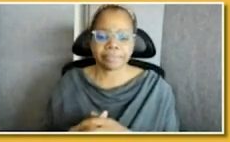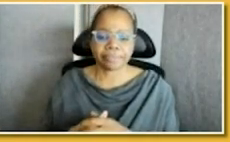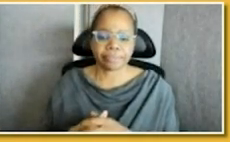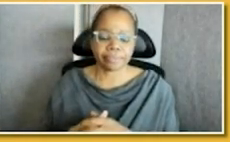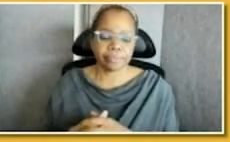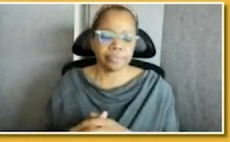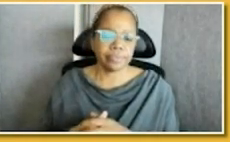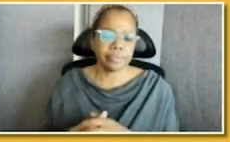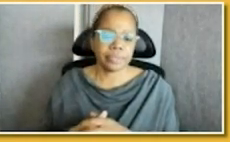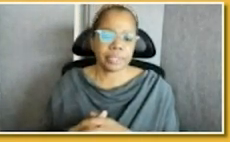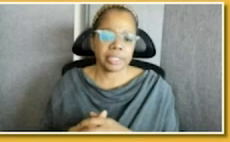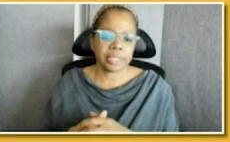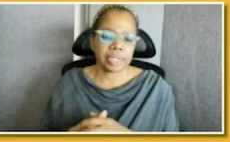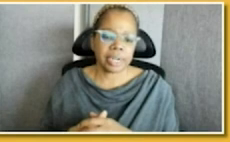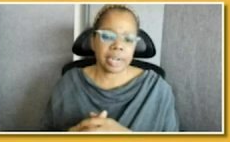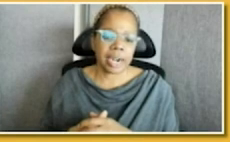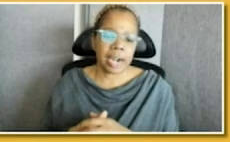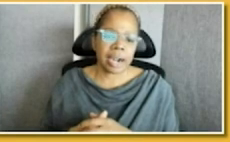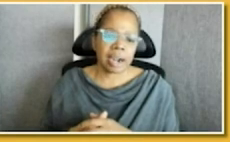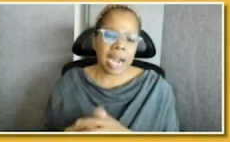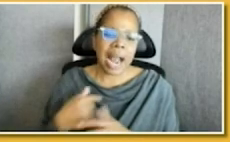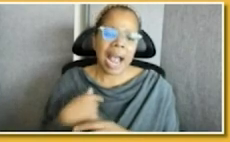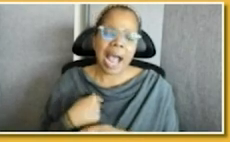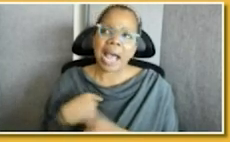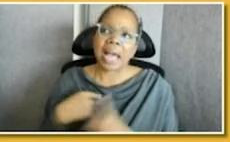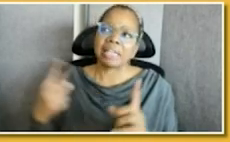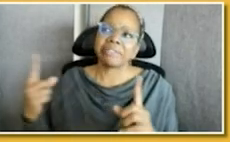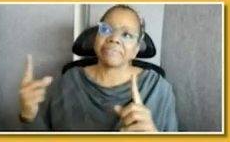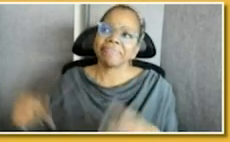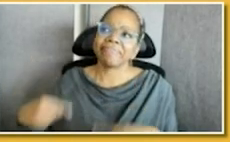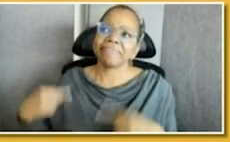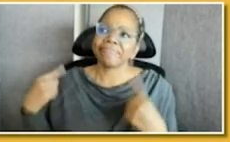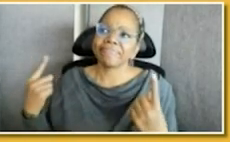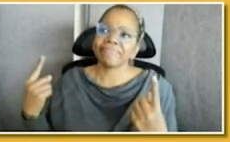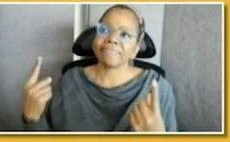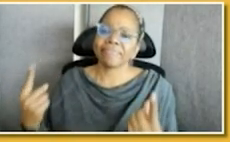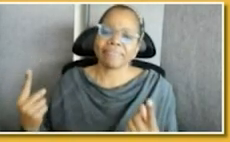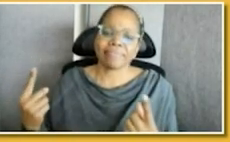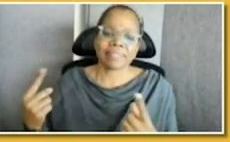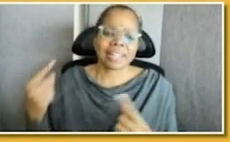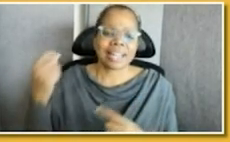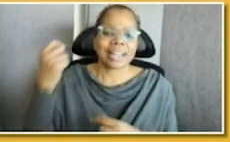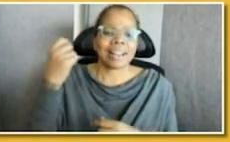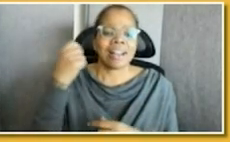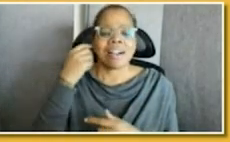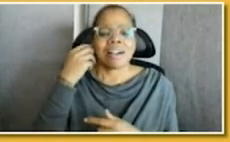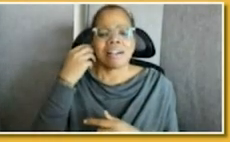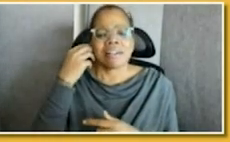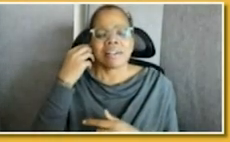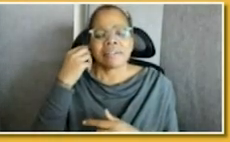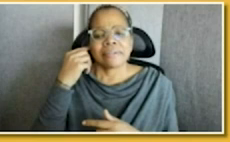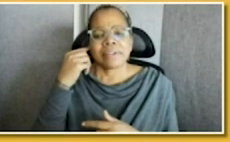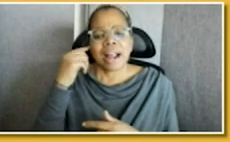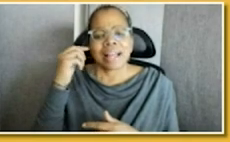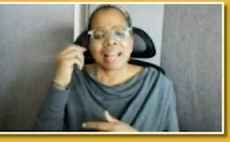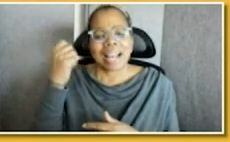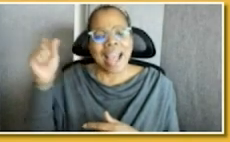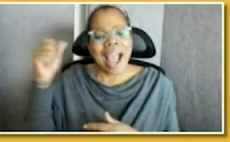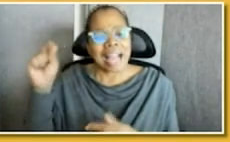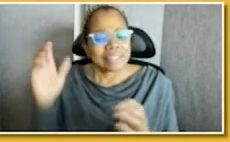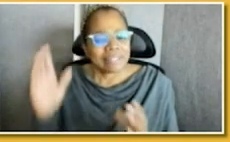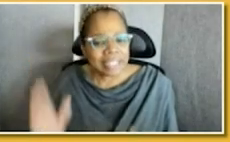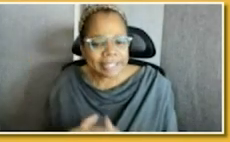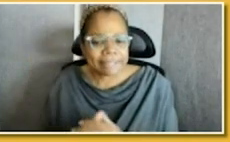I've always been, you know, an activist for the job. To me, you know, listening to